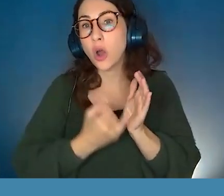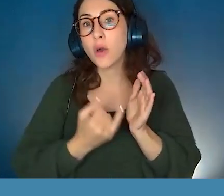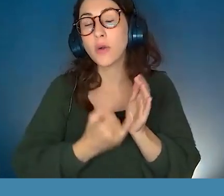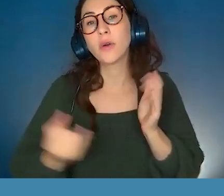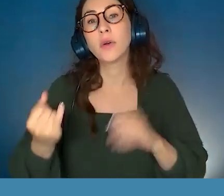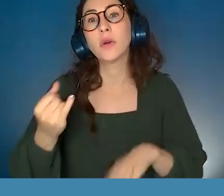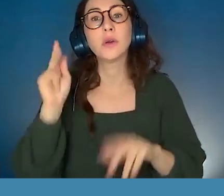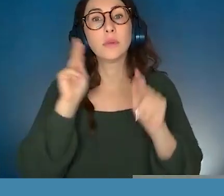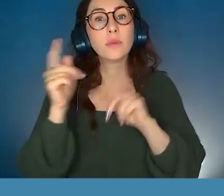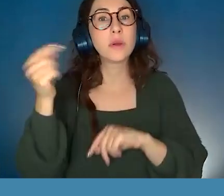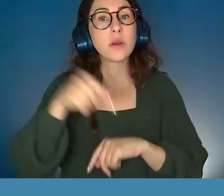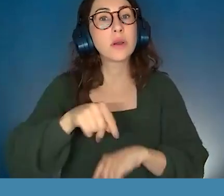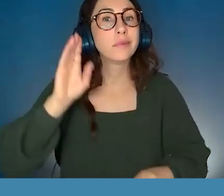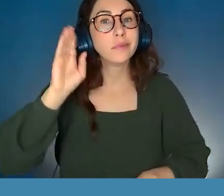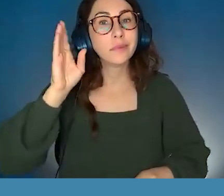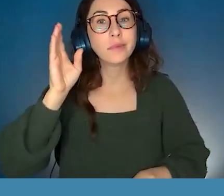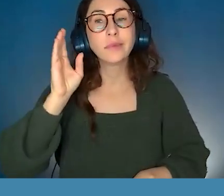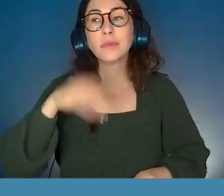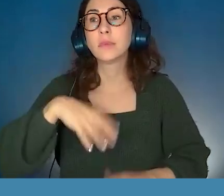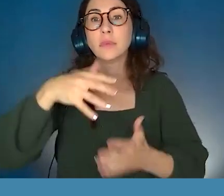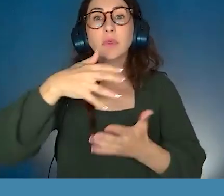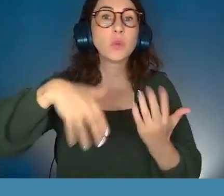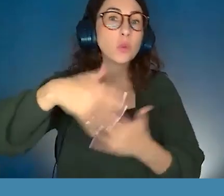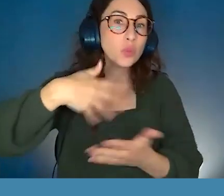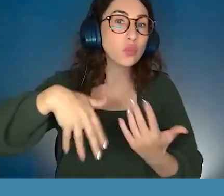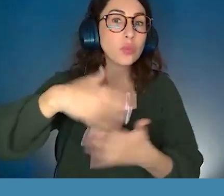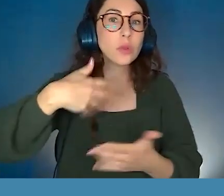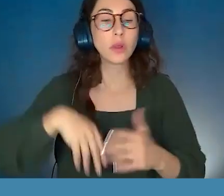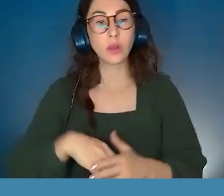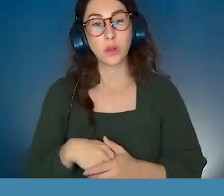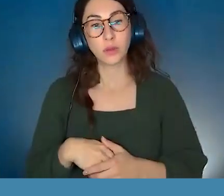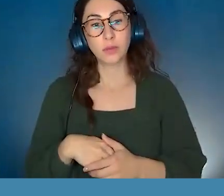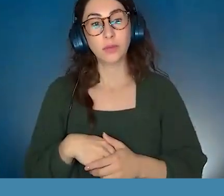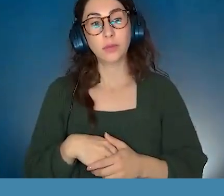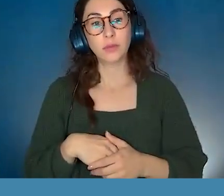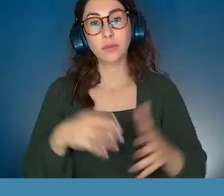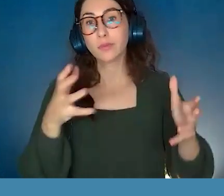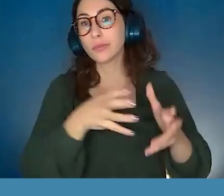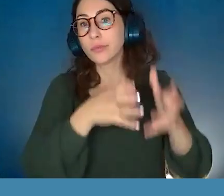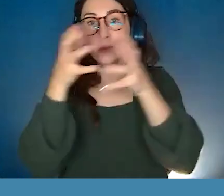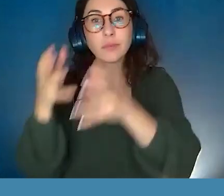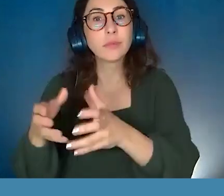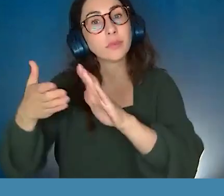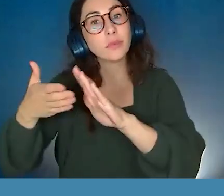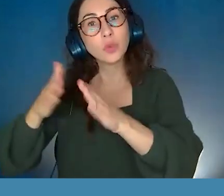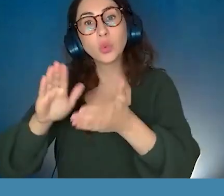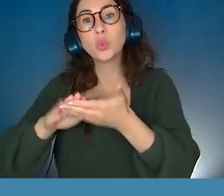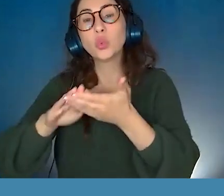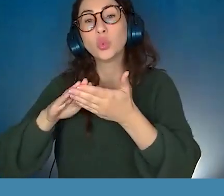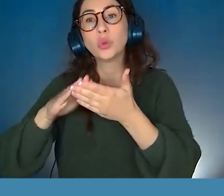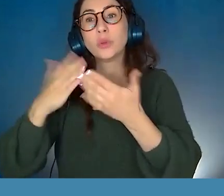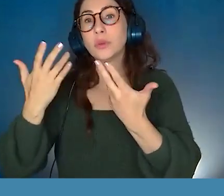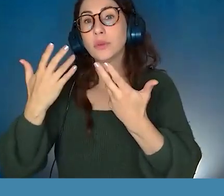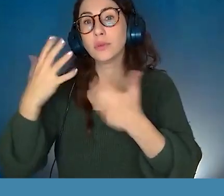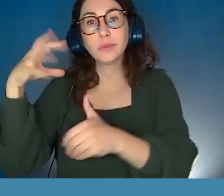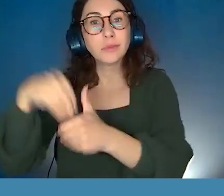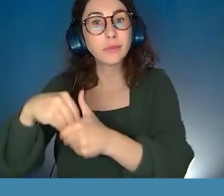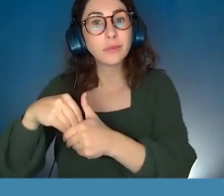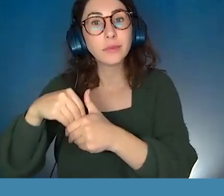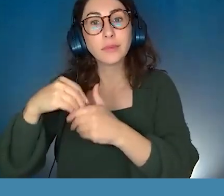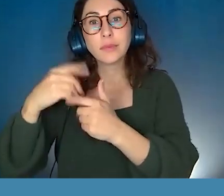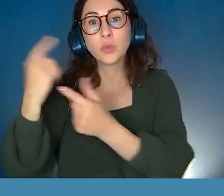speakers come out. They hold social events. They take members out to the community to do different sorts of